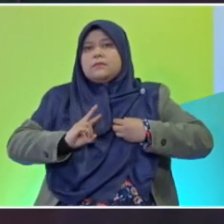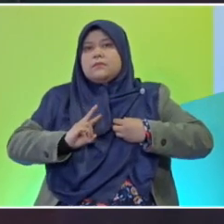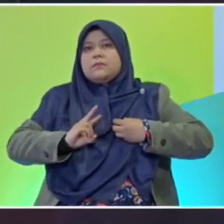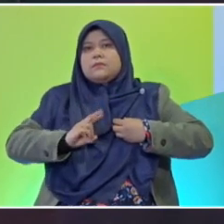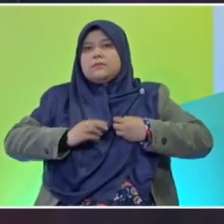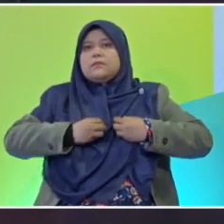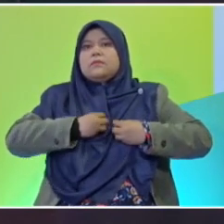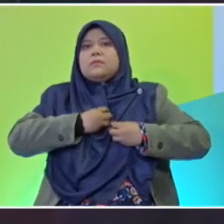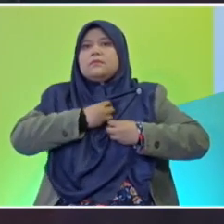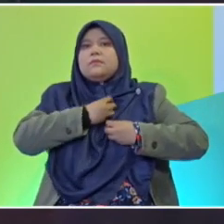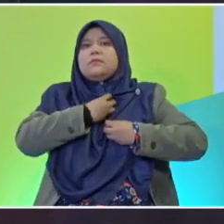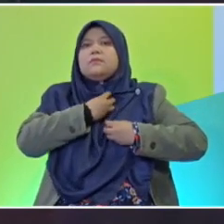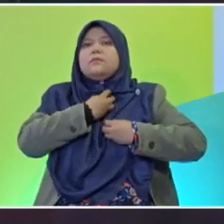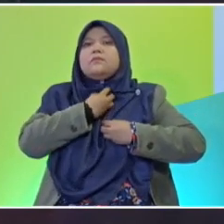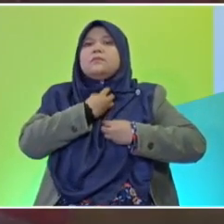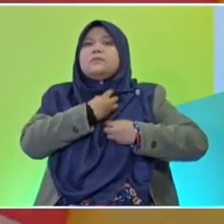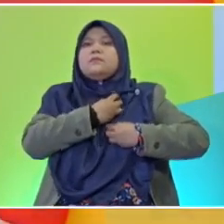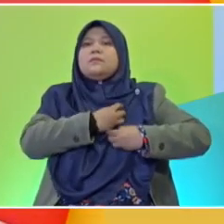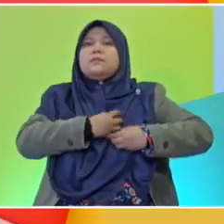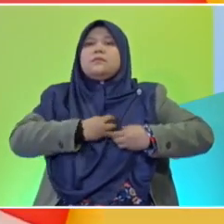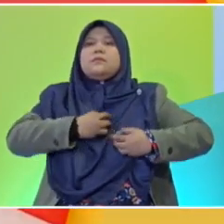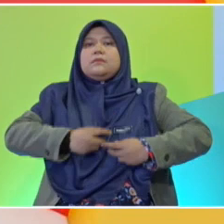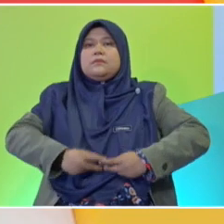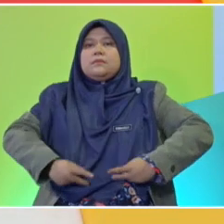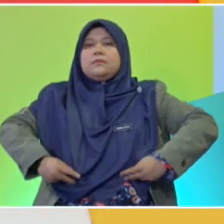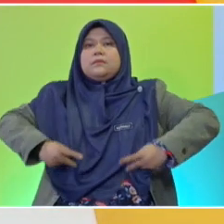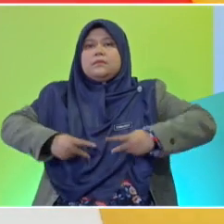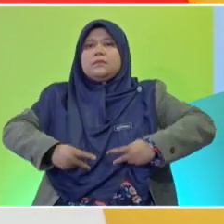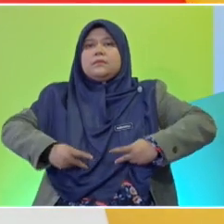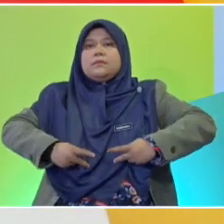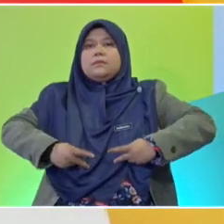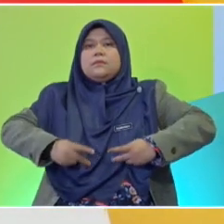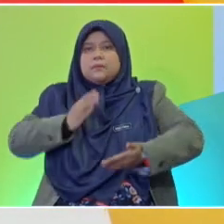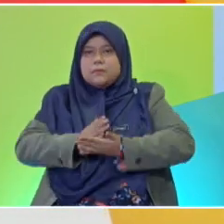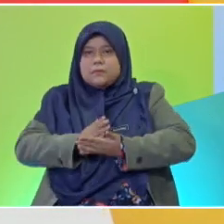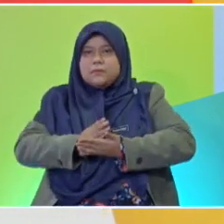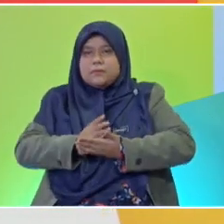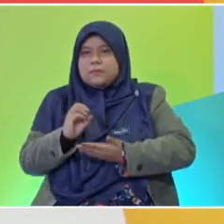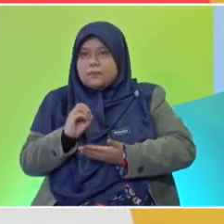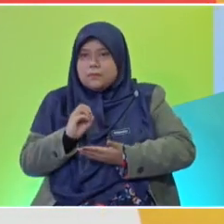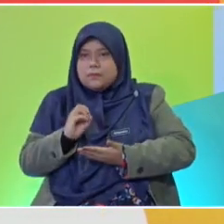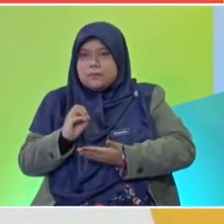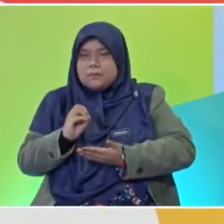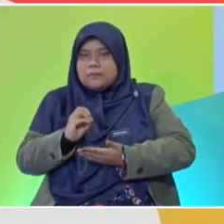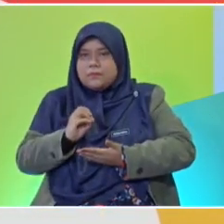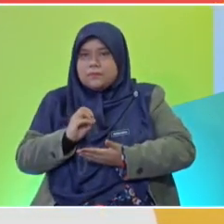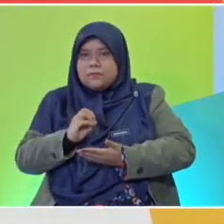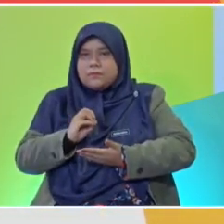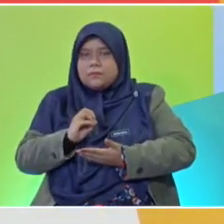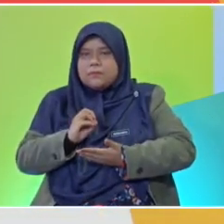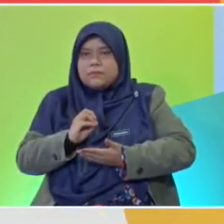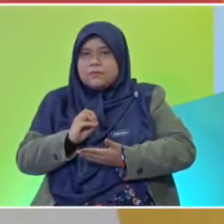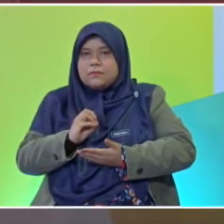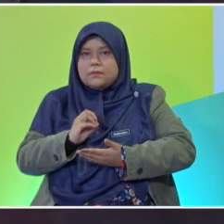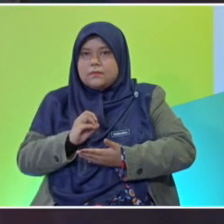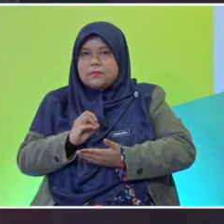all the other waste material to the lungs. Yes, and will the blood stop there? No, teacher. No, I don't think it will so. continue. Oh,